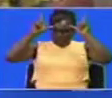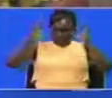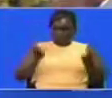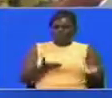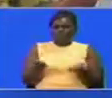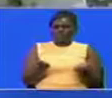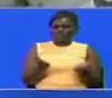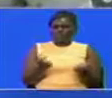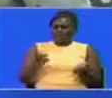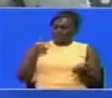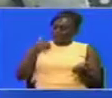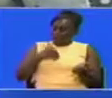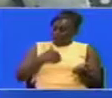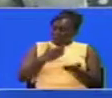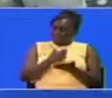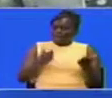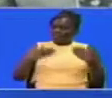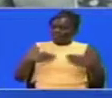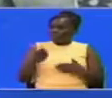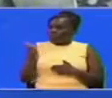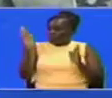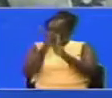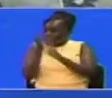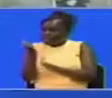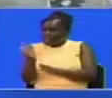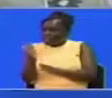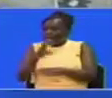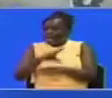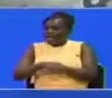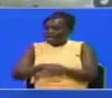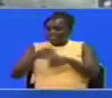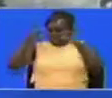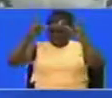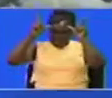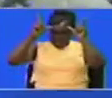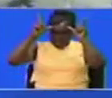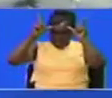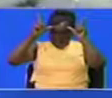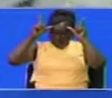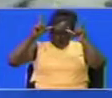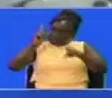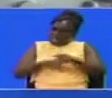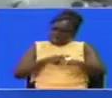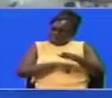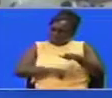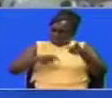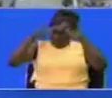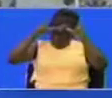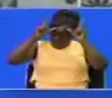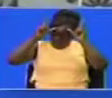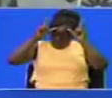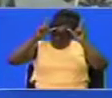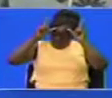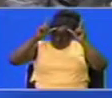be people who are behind somewhere who are taking away these animals. Why is it that when animals are taken away, in the